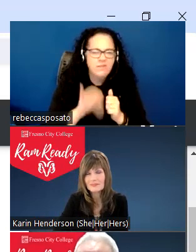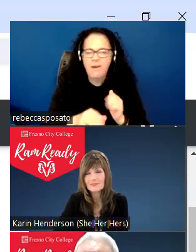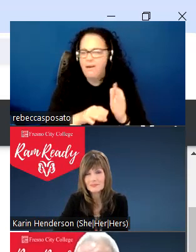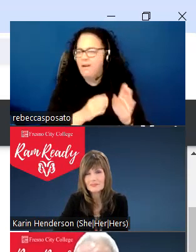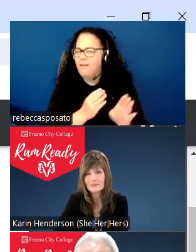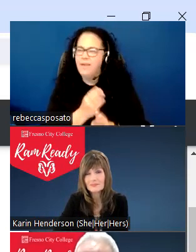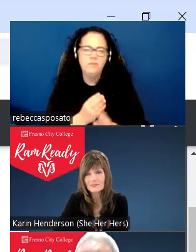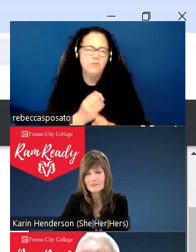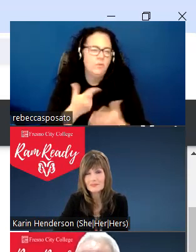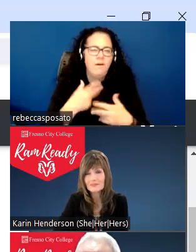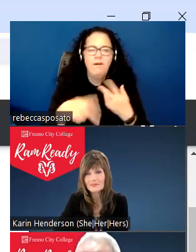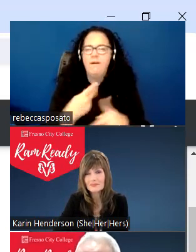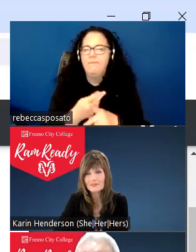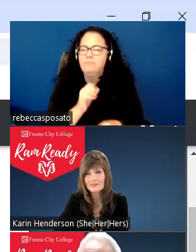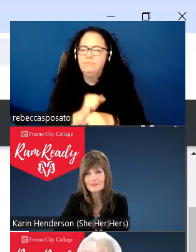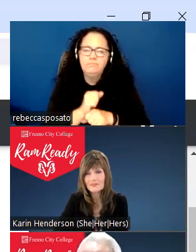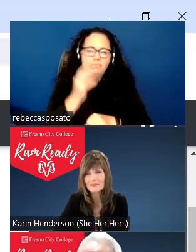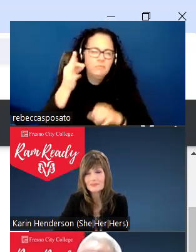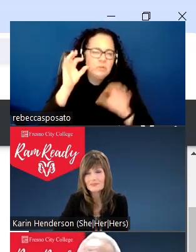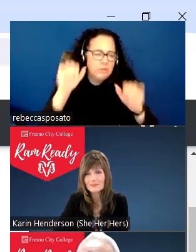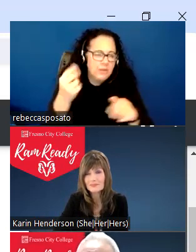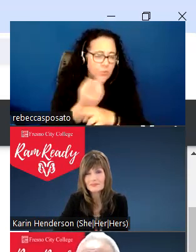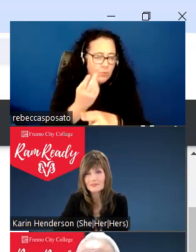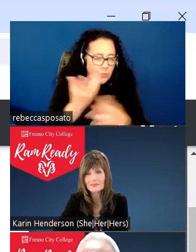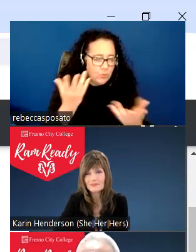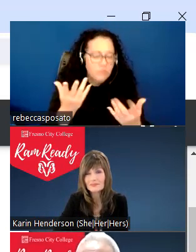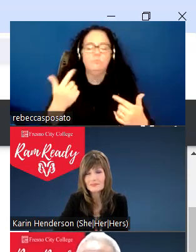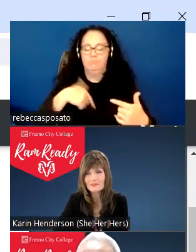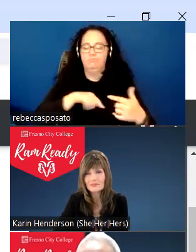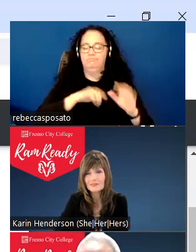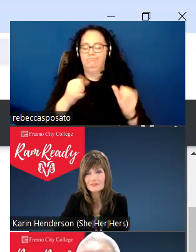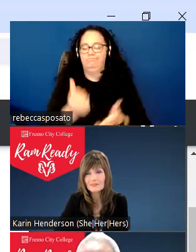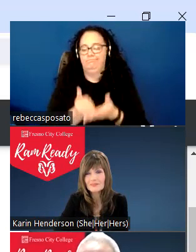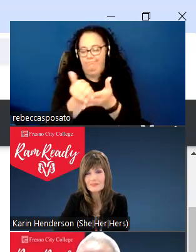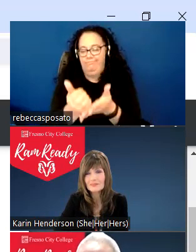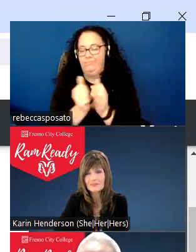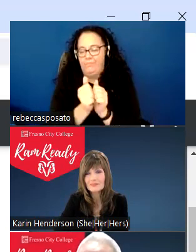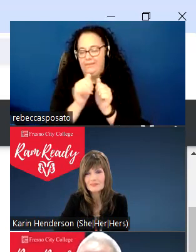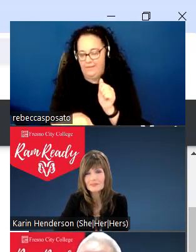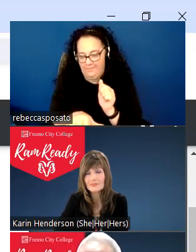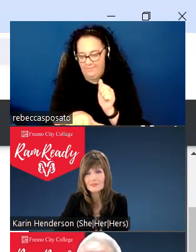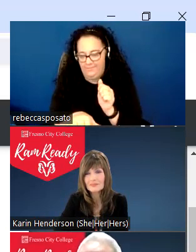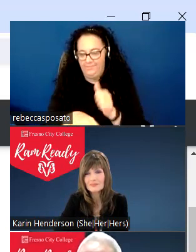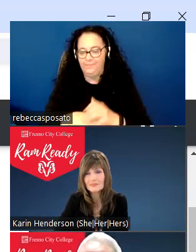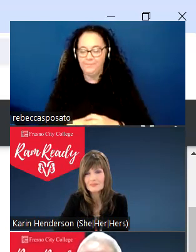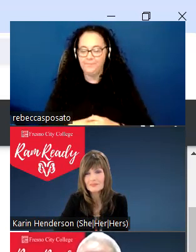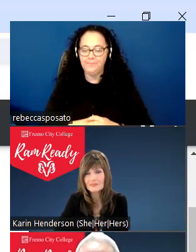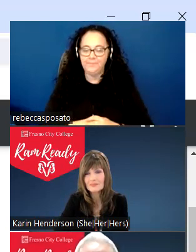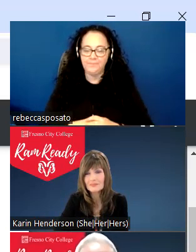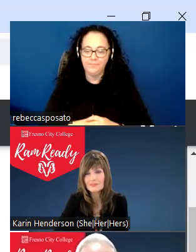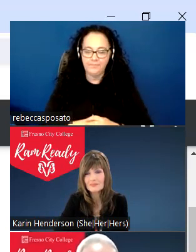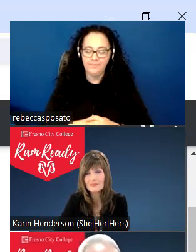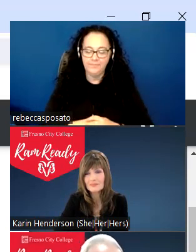can do with I can go into with this major, we can help you with that. Figure out what you can do with this